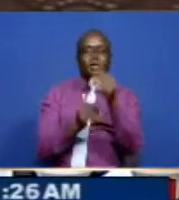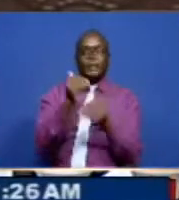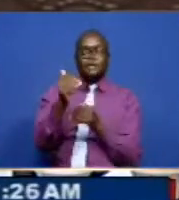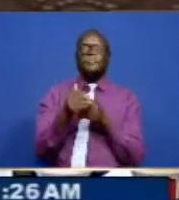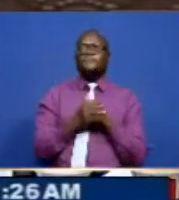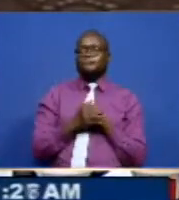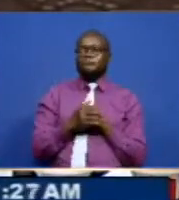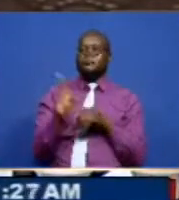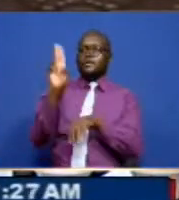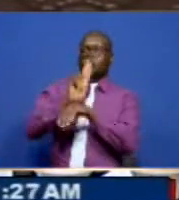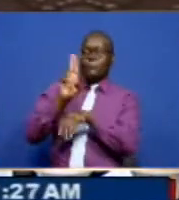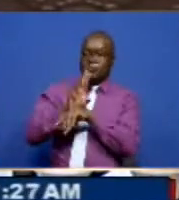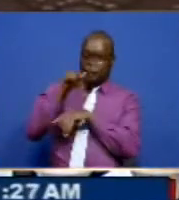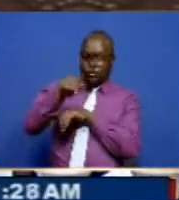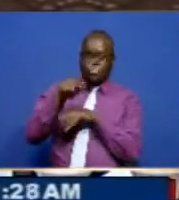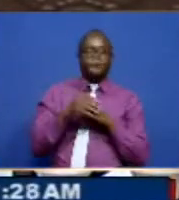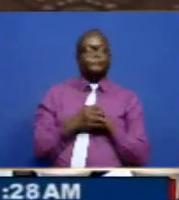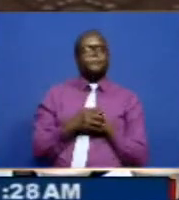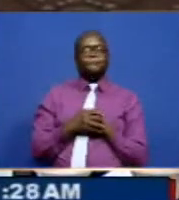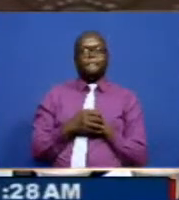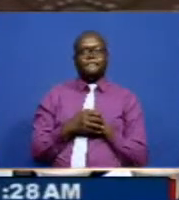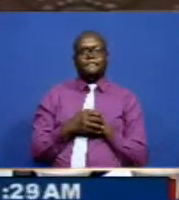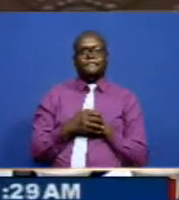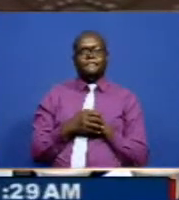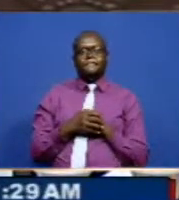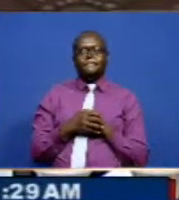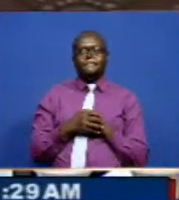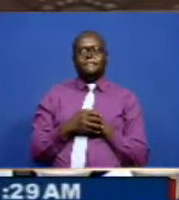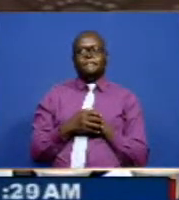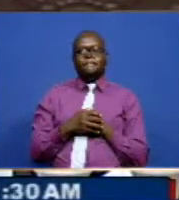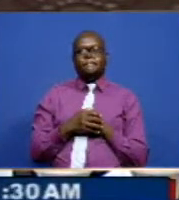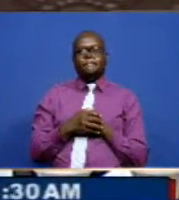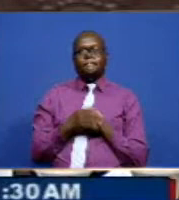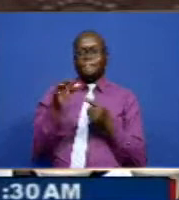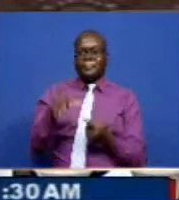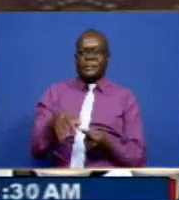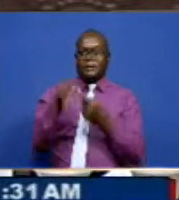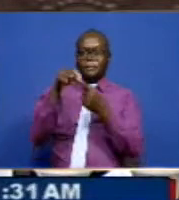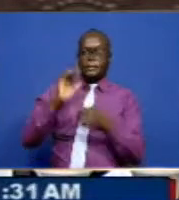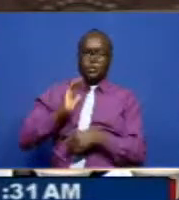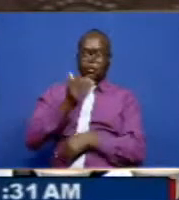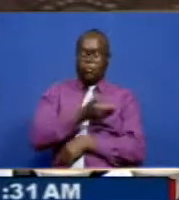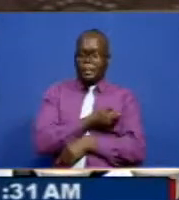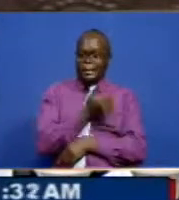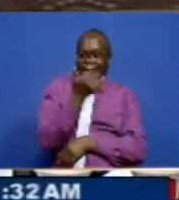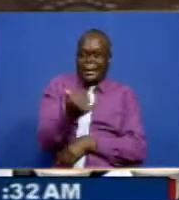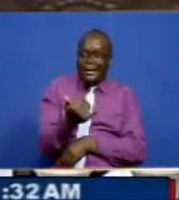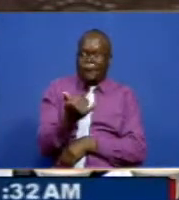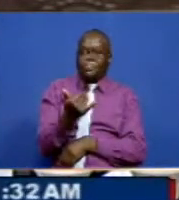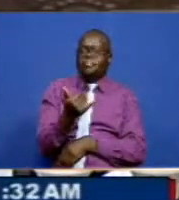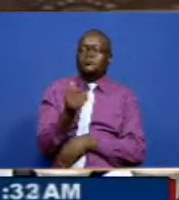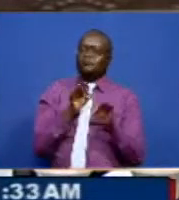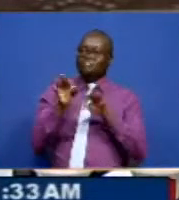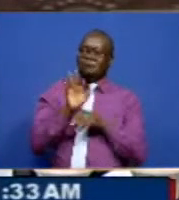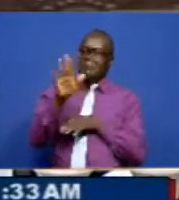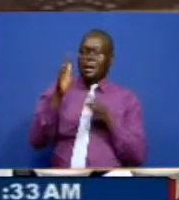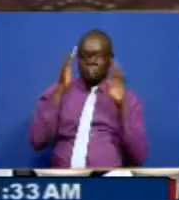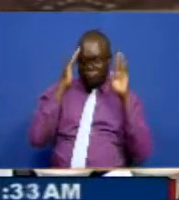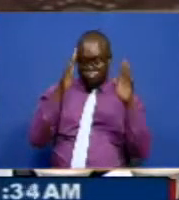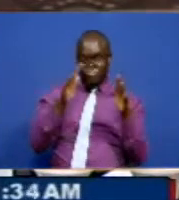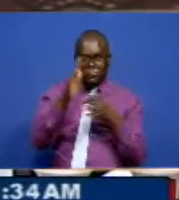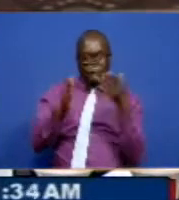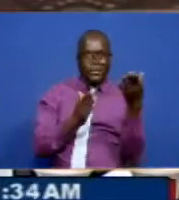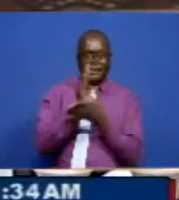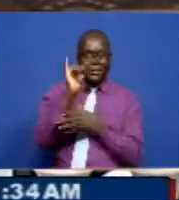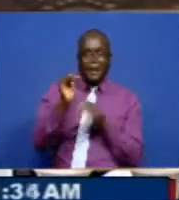to take its course. The special committee hereby reiterates its commitment to ensuring